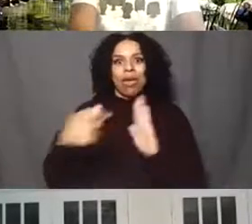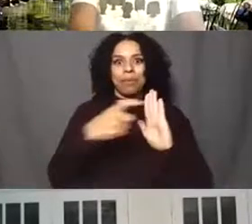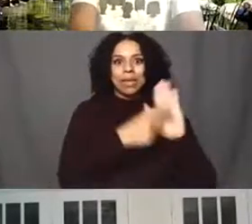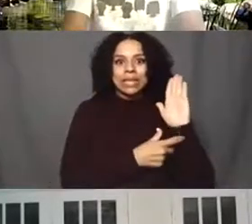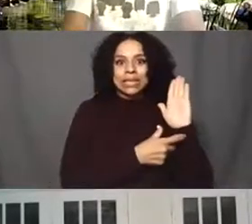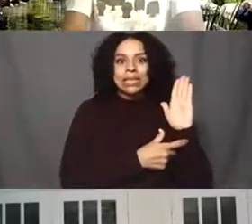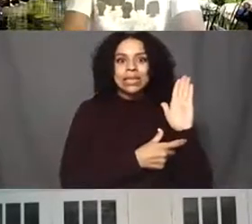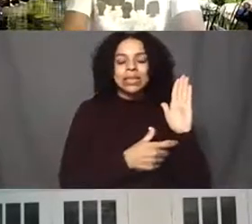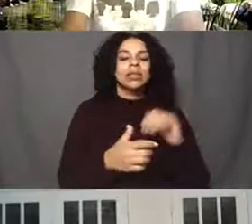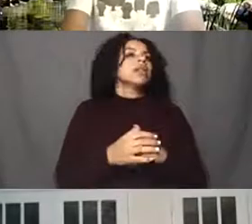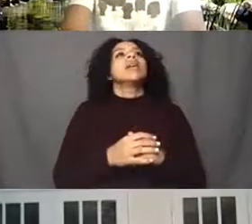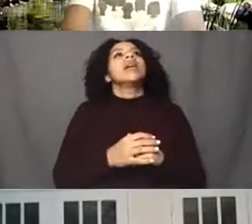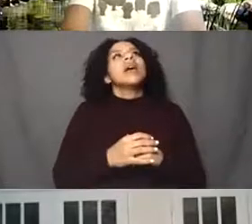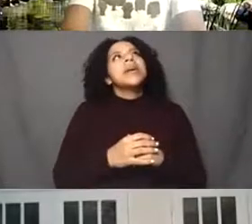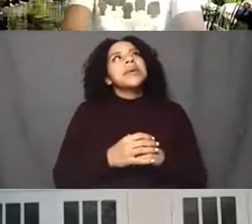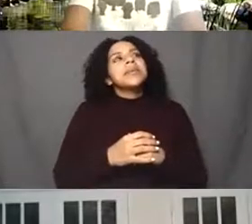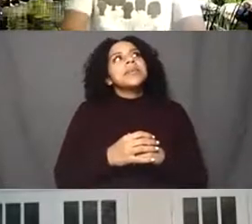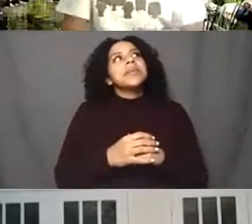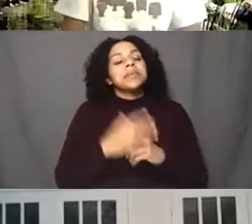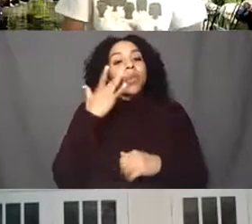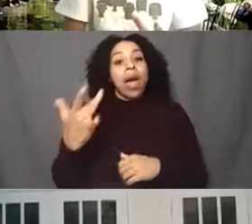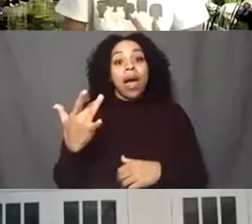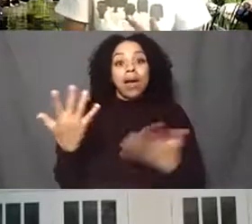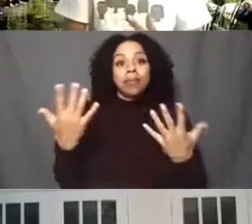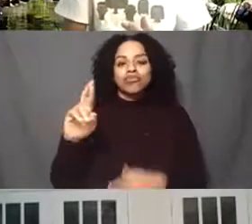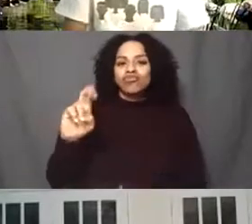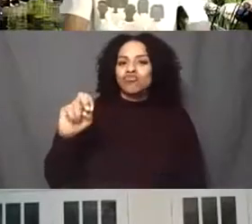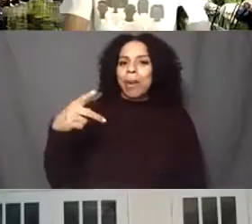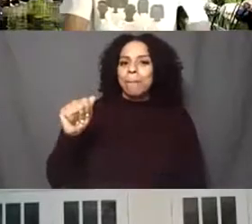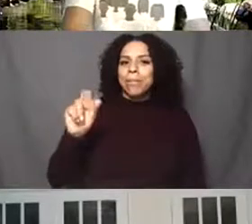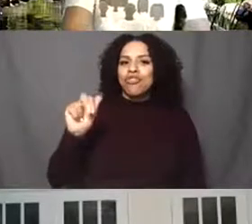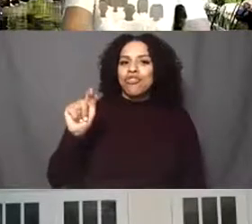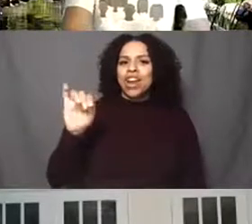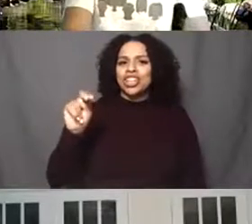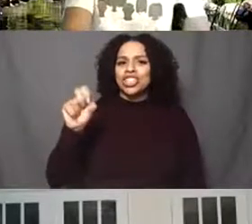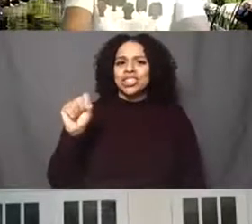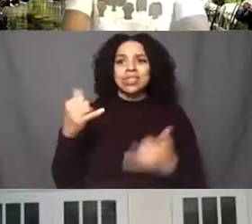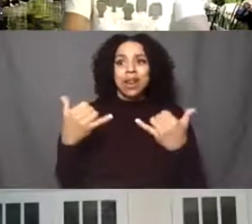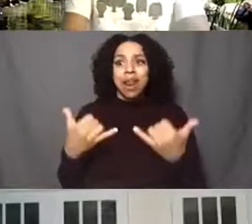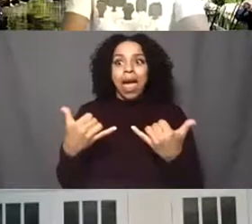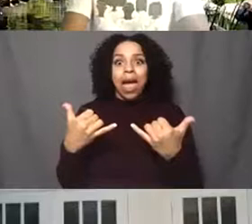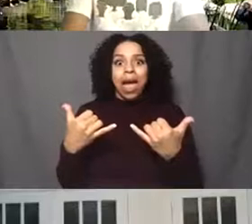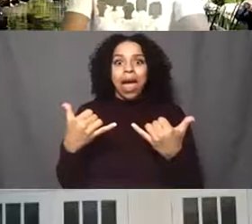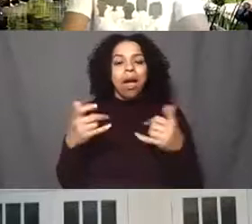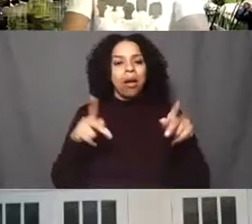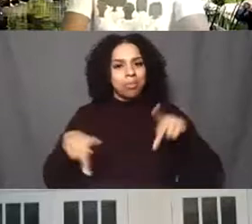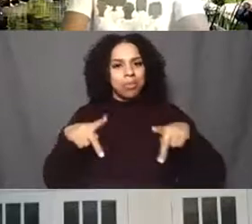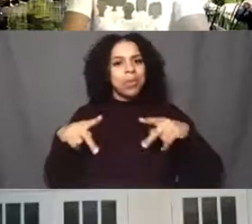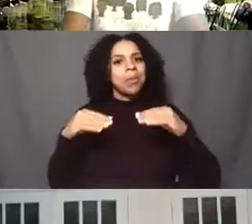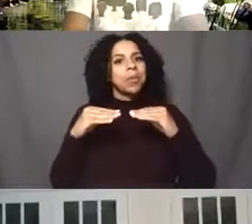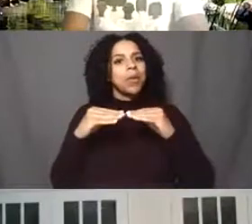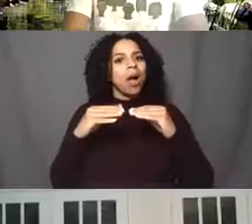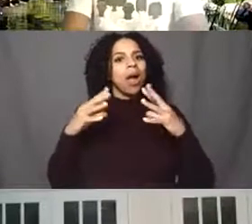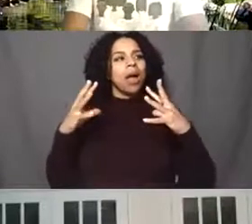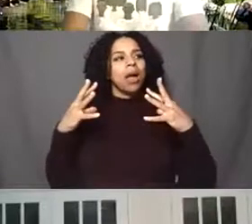the fact that reparations has become less of a radical issue. Even 5 years ago, you